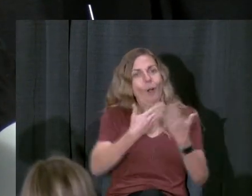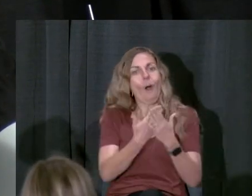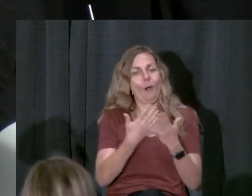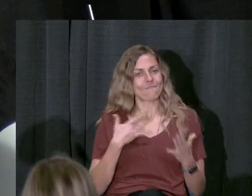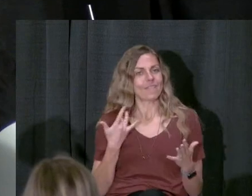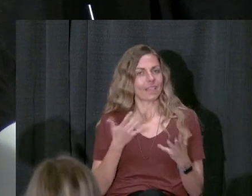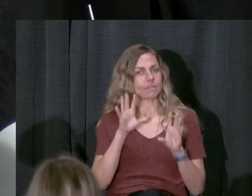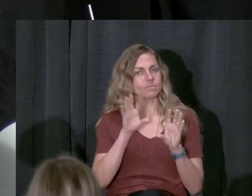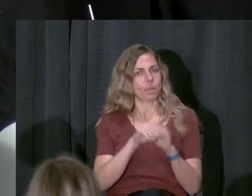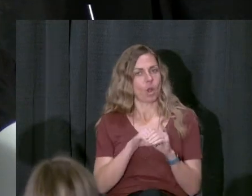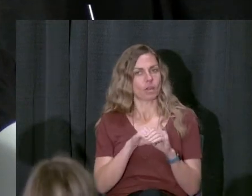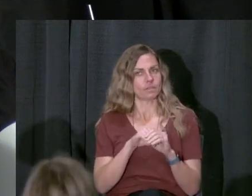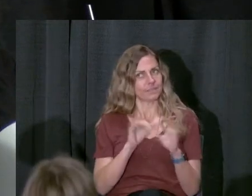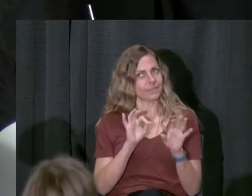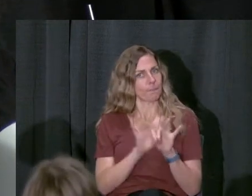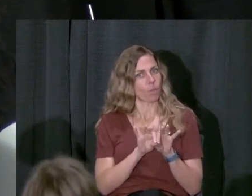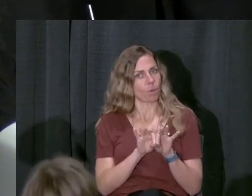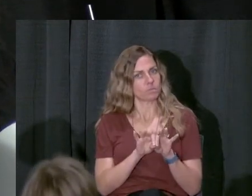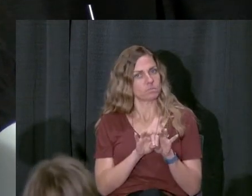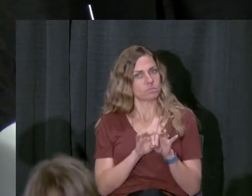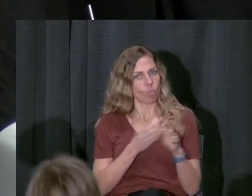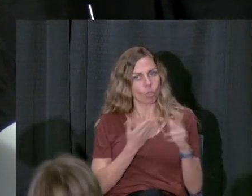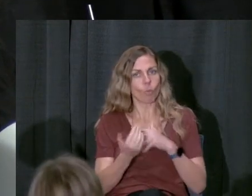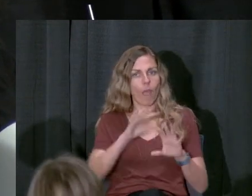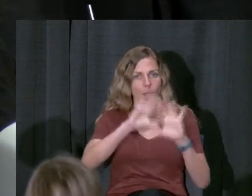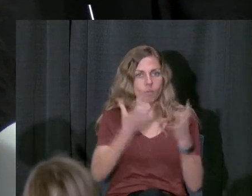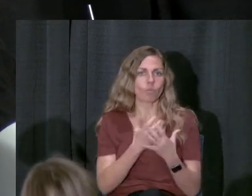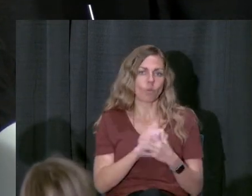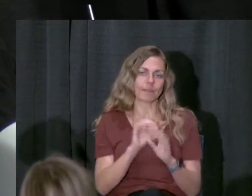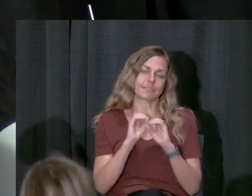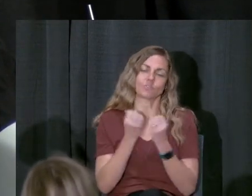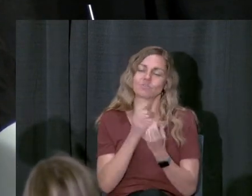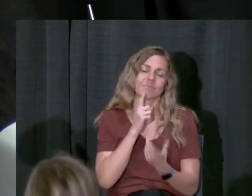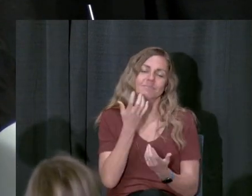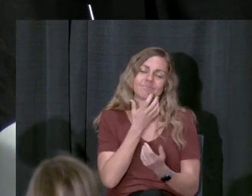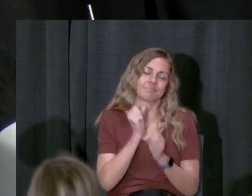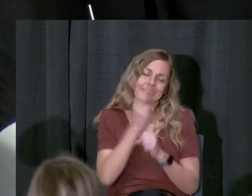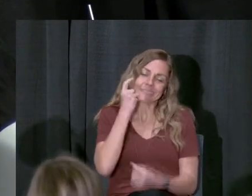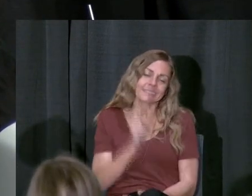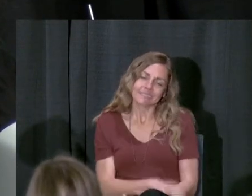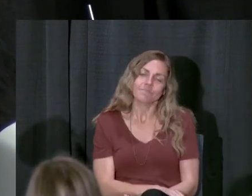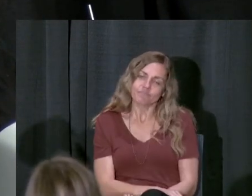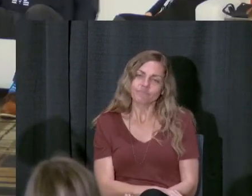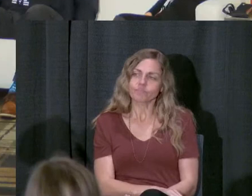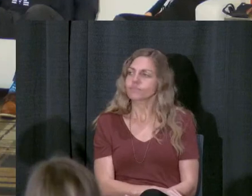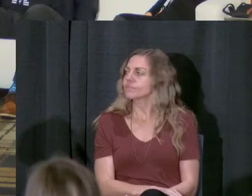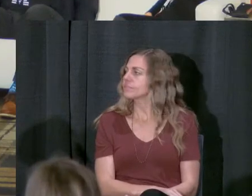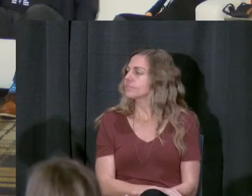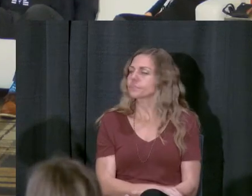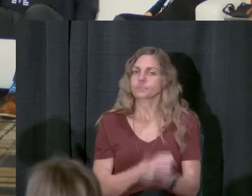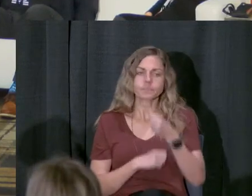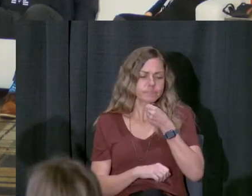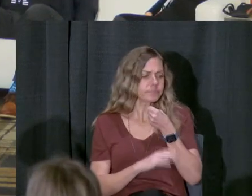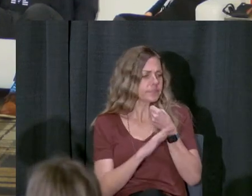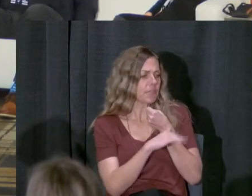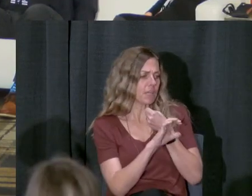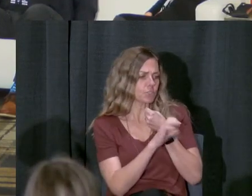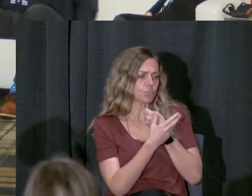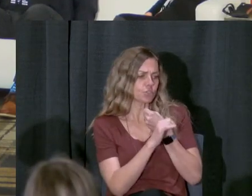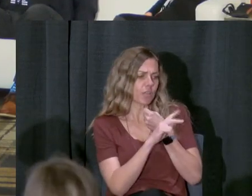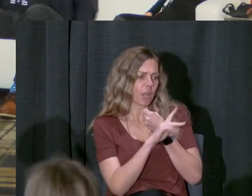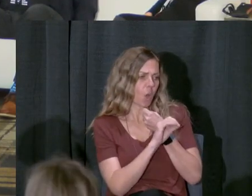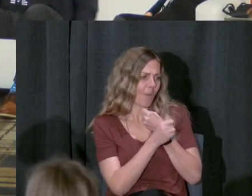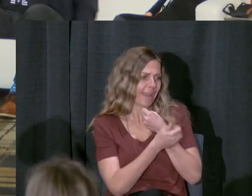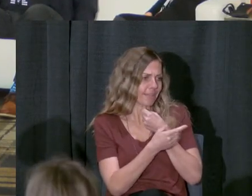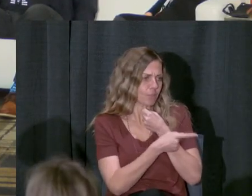it's important across the organization. It just makes so much sense. Chico, anything you can talk about in the